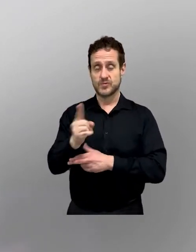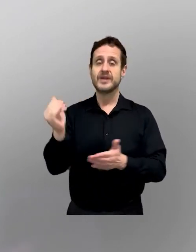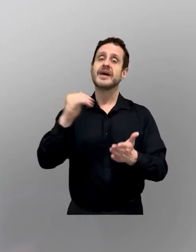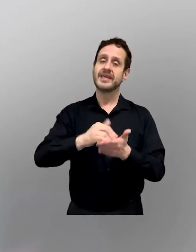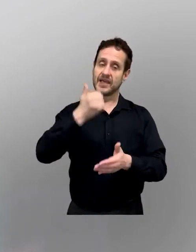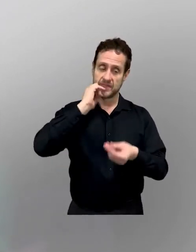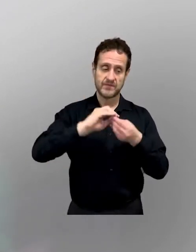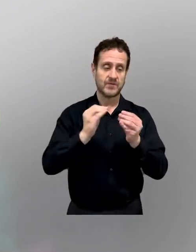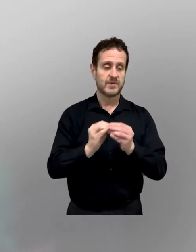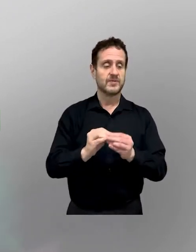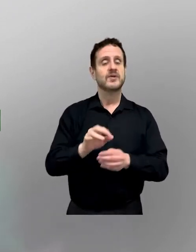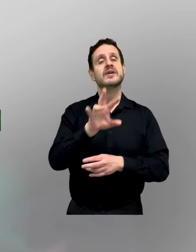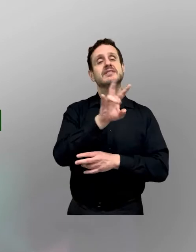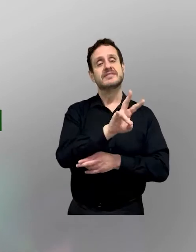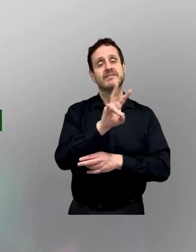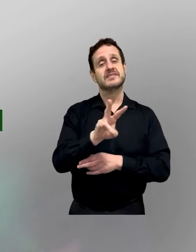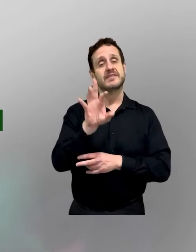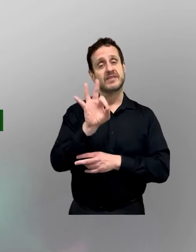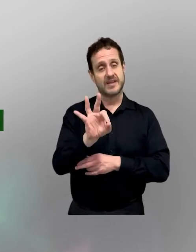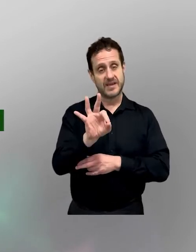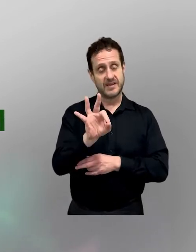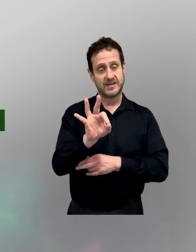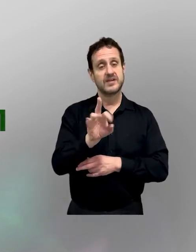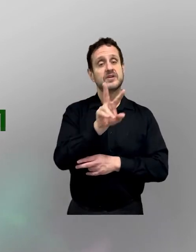779-204-7221. Again, the number is